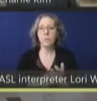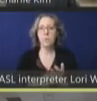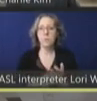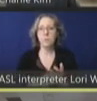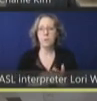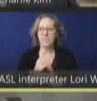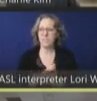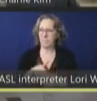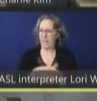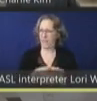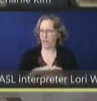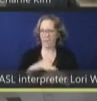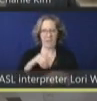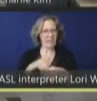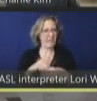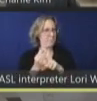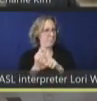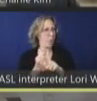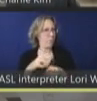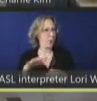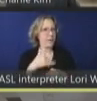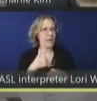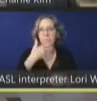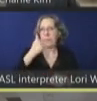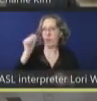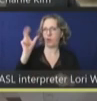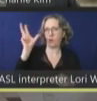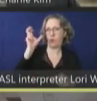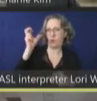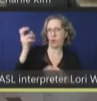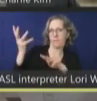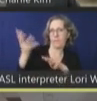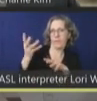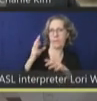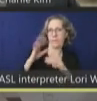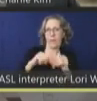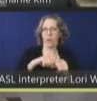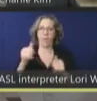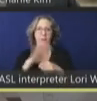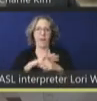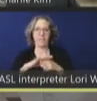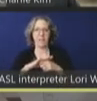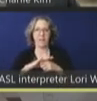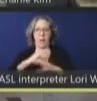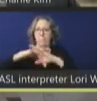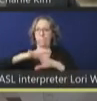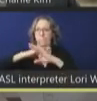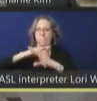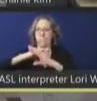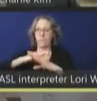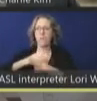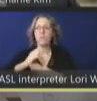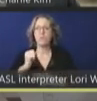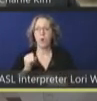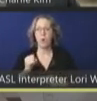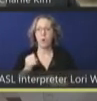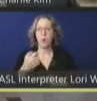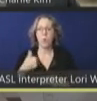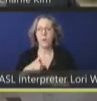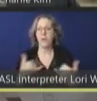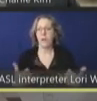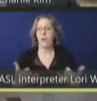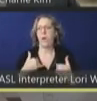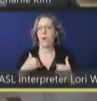of the ballpark that had better reception than others. So this year we moved to a Wi-Fi internet enabled